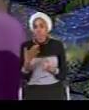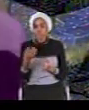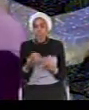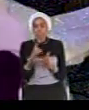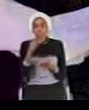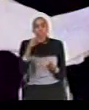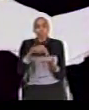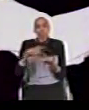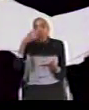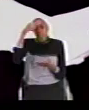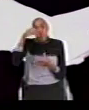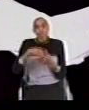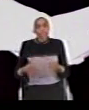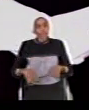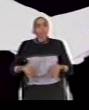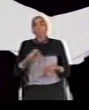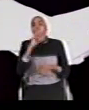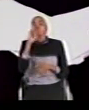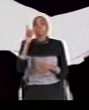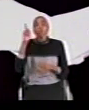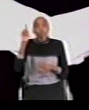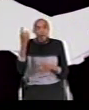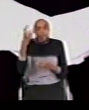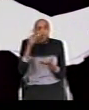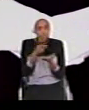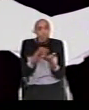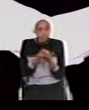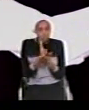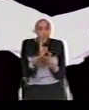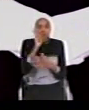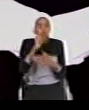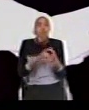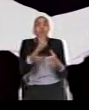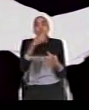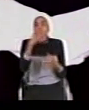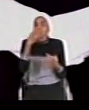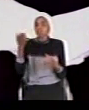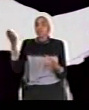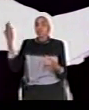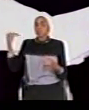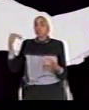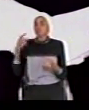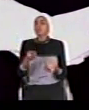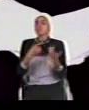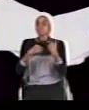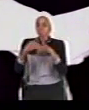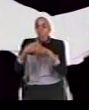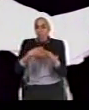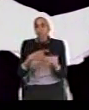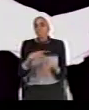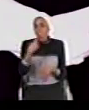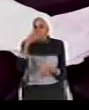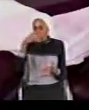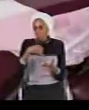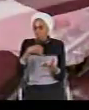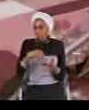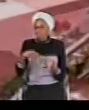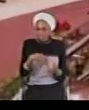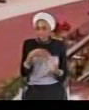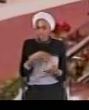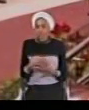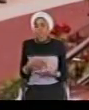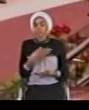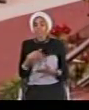in life is the truth, what you said before, come back, say it again,